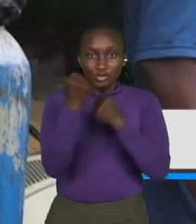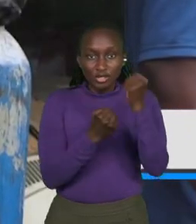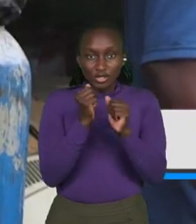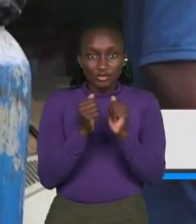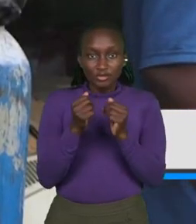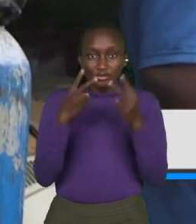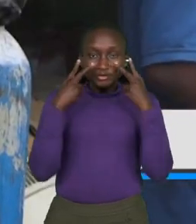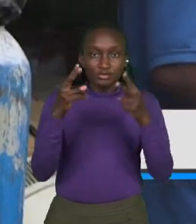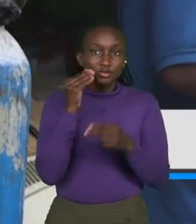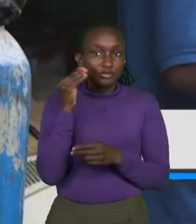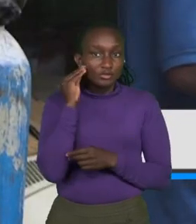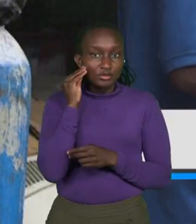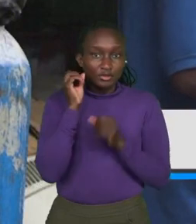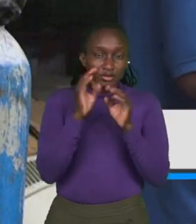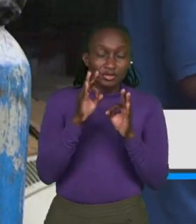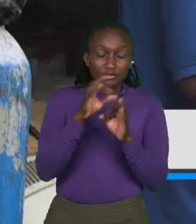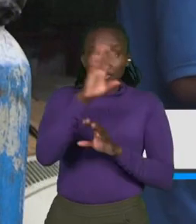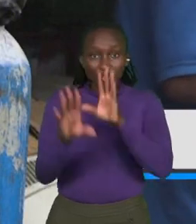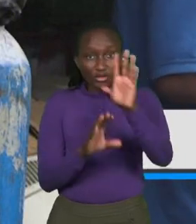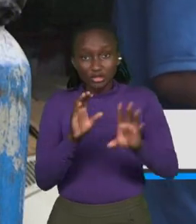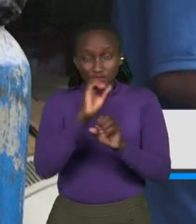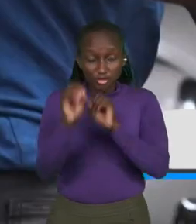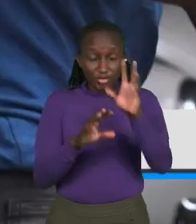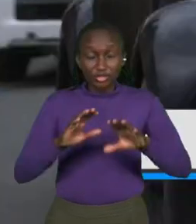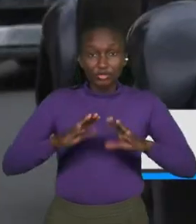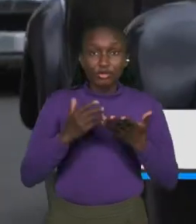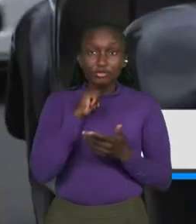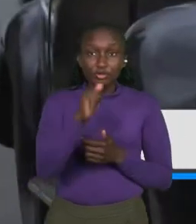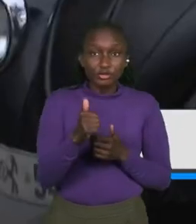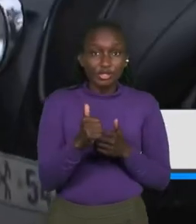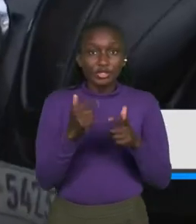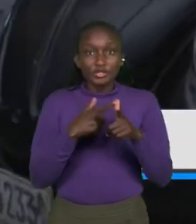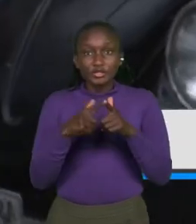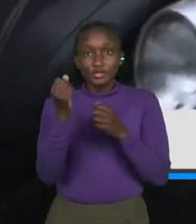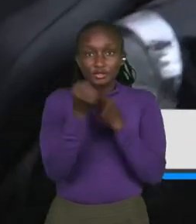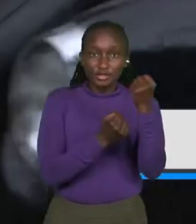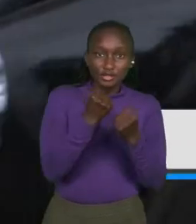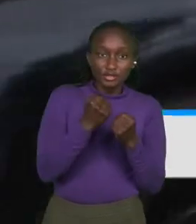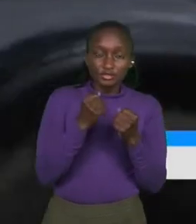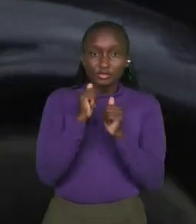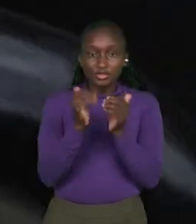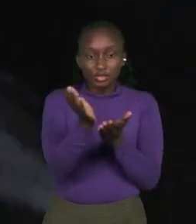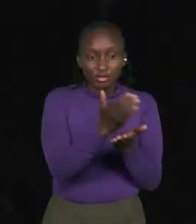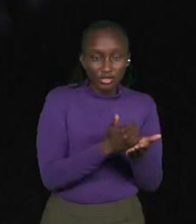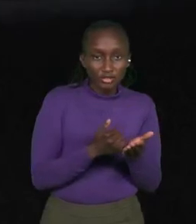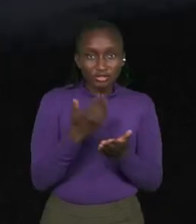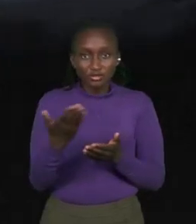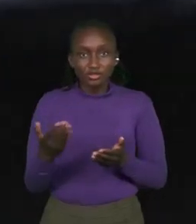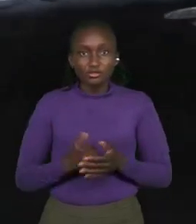track. Whether pimped out or not, the Beetles of Addis Ababa seem destined to become collectors' items.